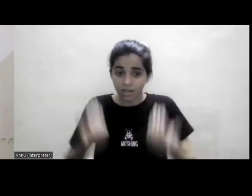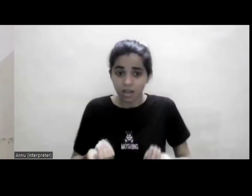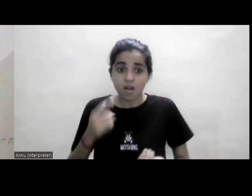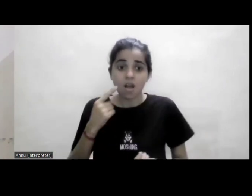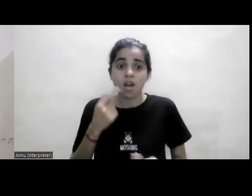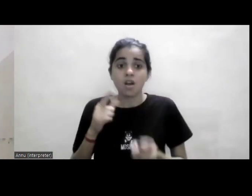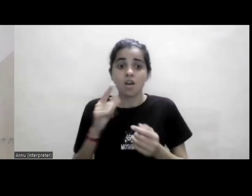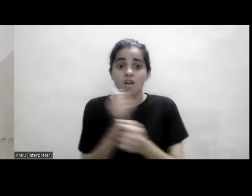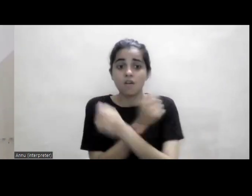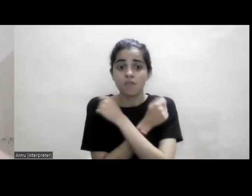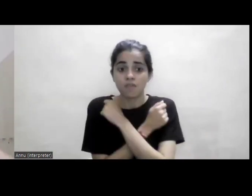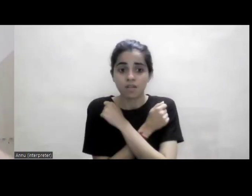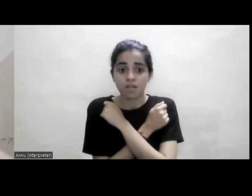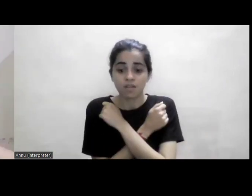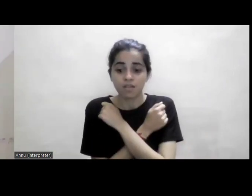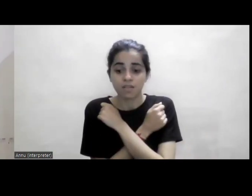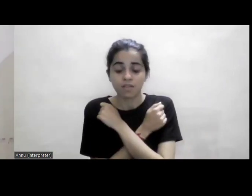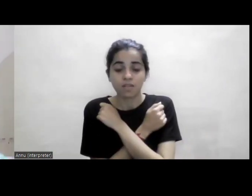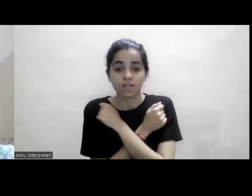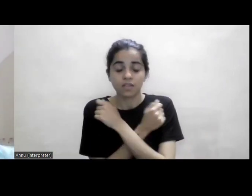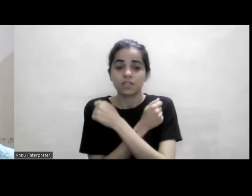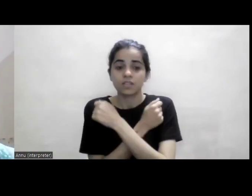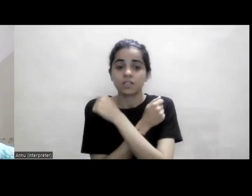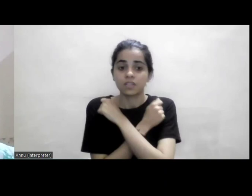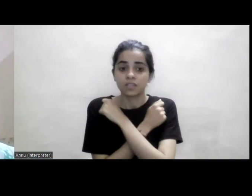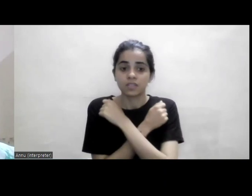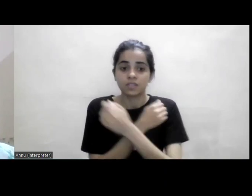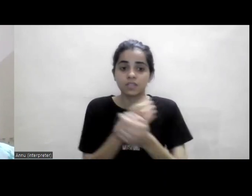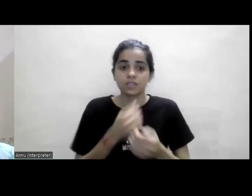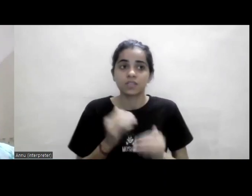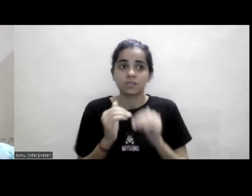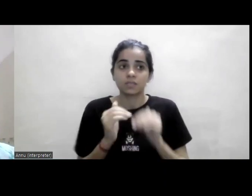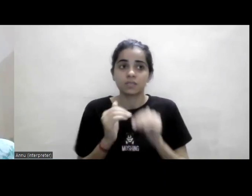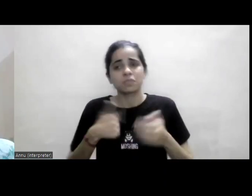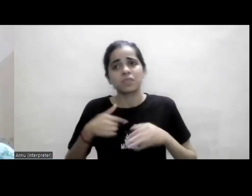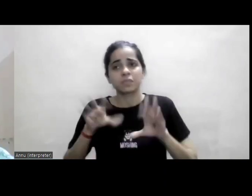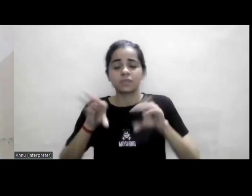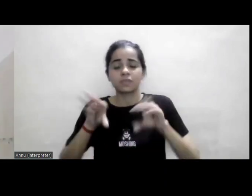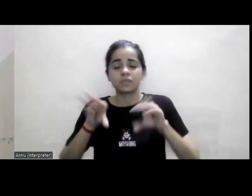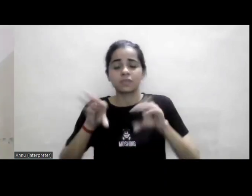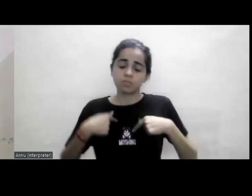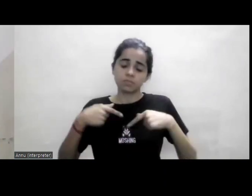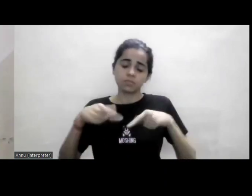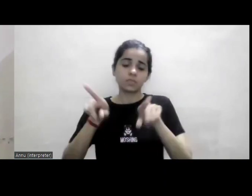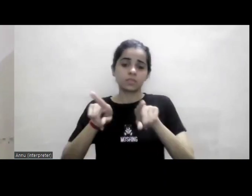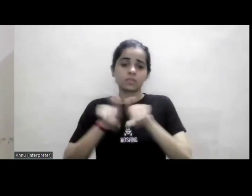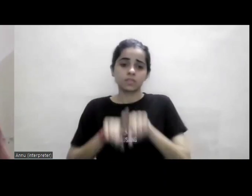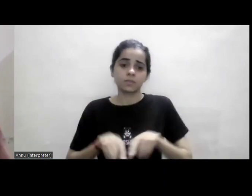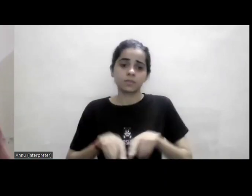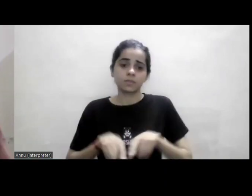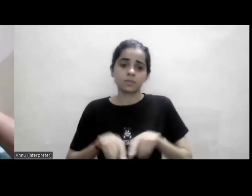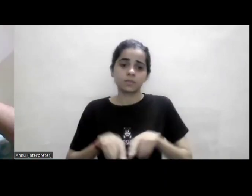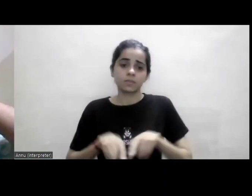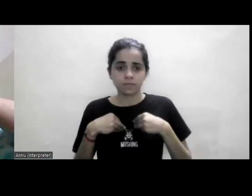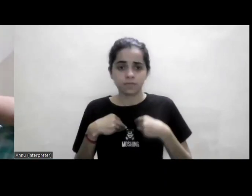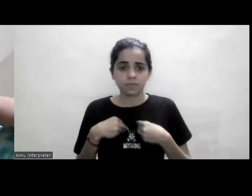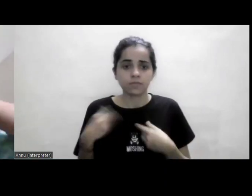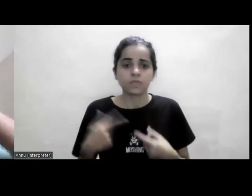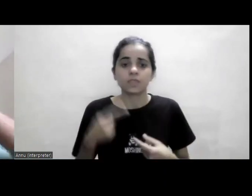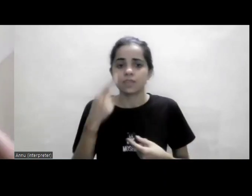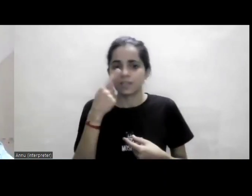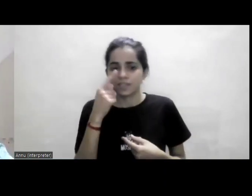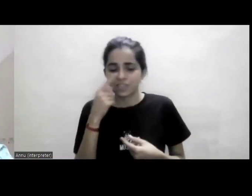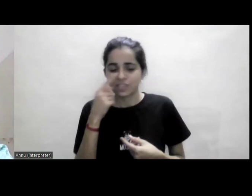episode where, so there's this episode, it's called Take Me As I Am, Who I Am, and it stars Anne Hathaway. And she's shown